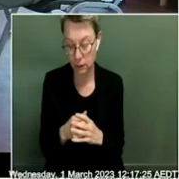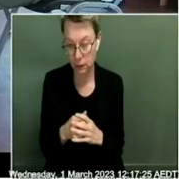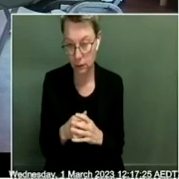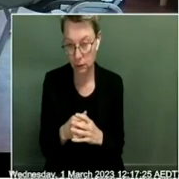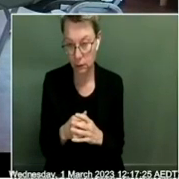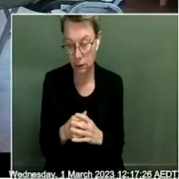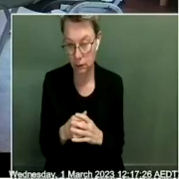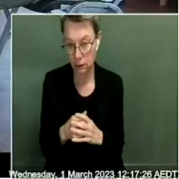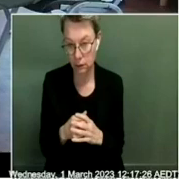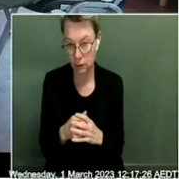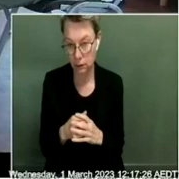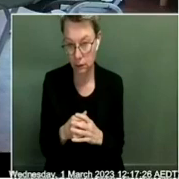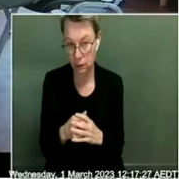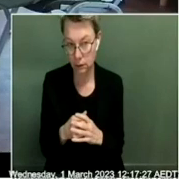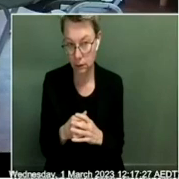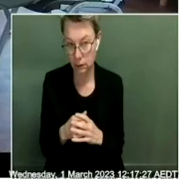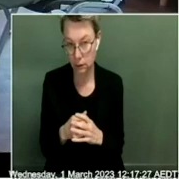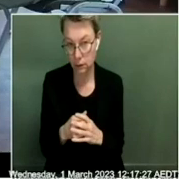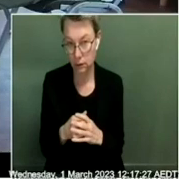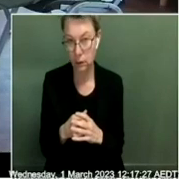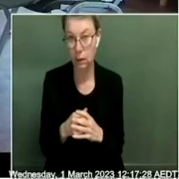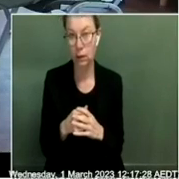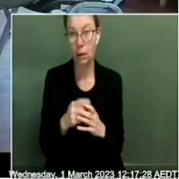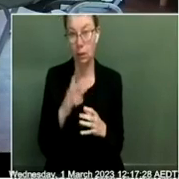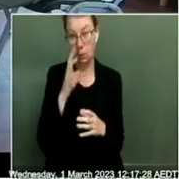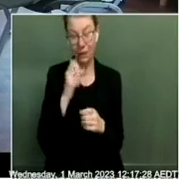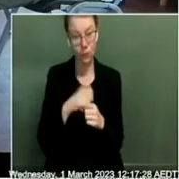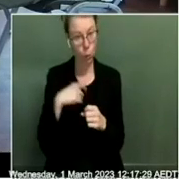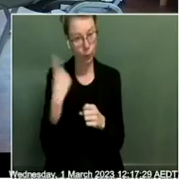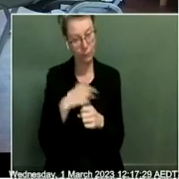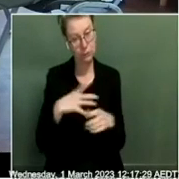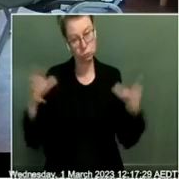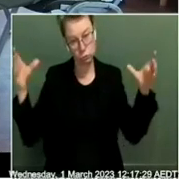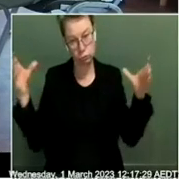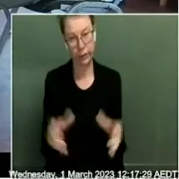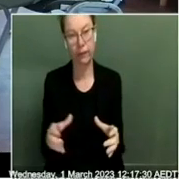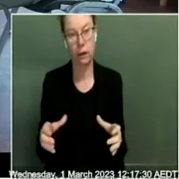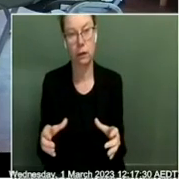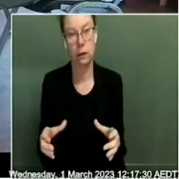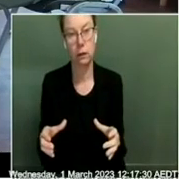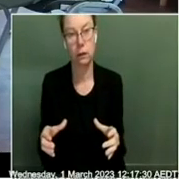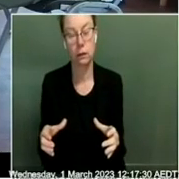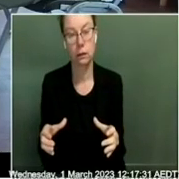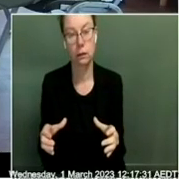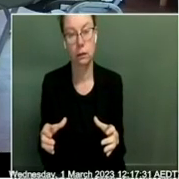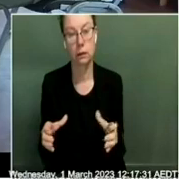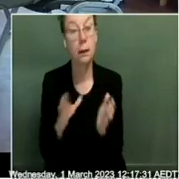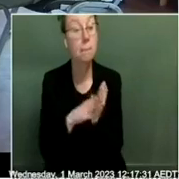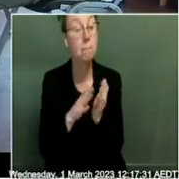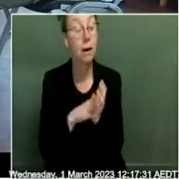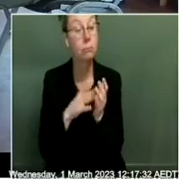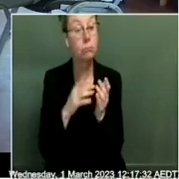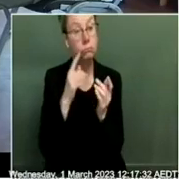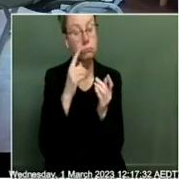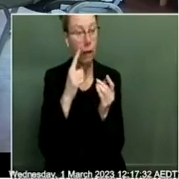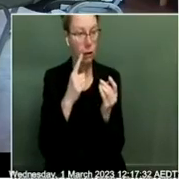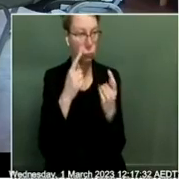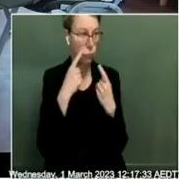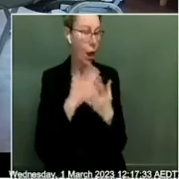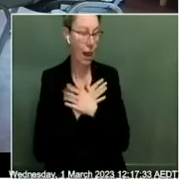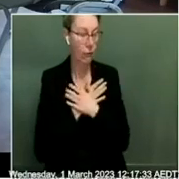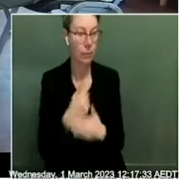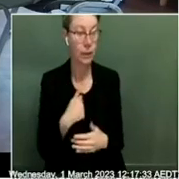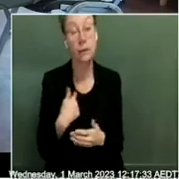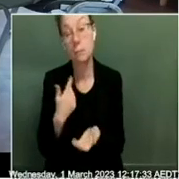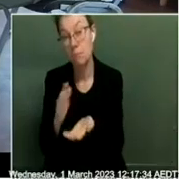as a people, like loving. Mum showed a lot of love to me, because my mum had the same similar story, but